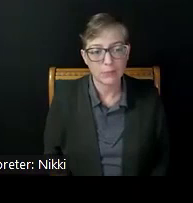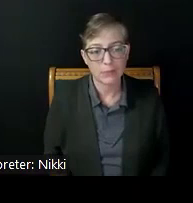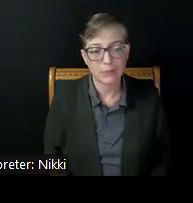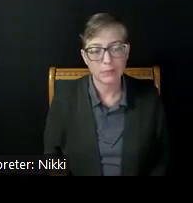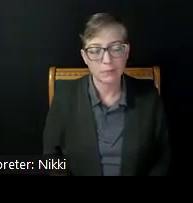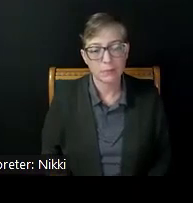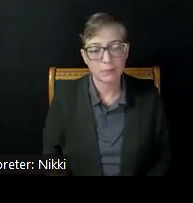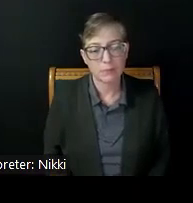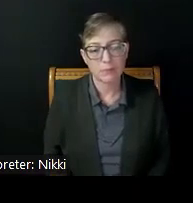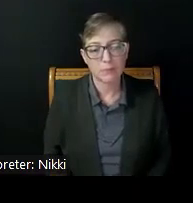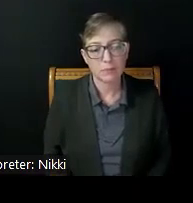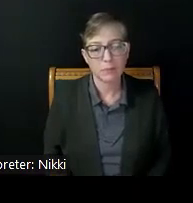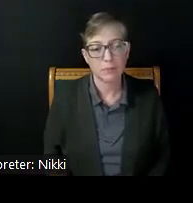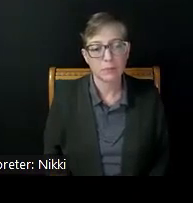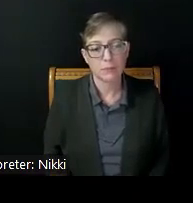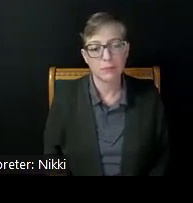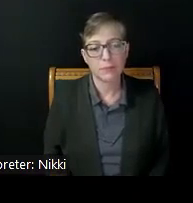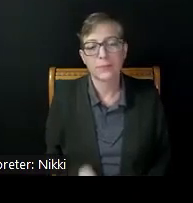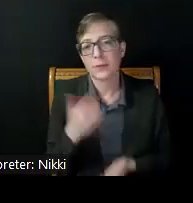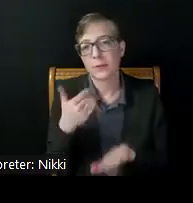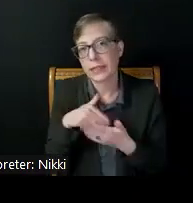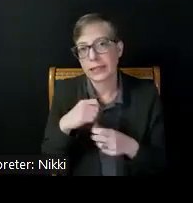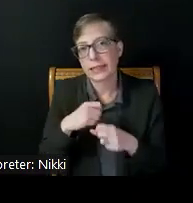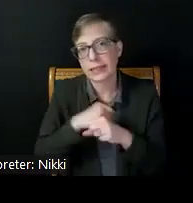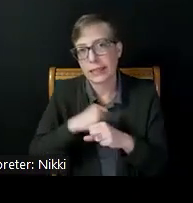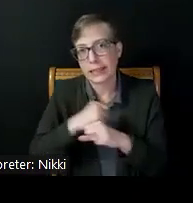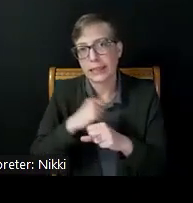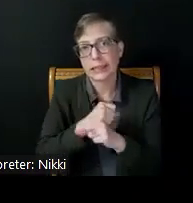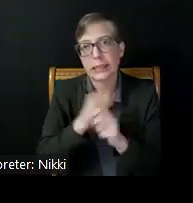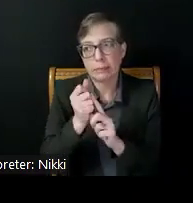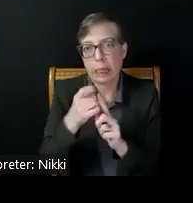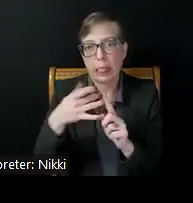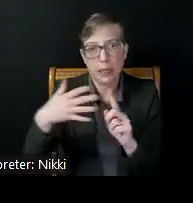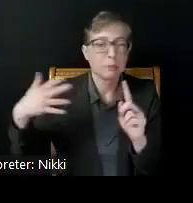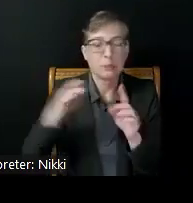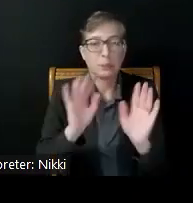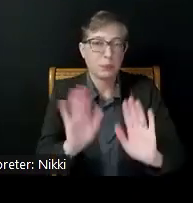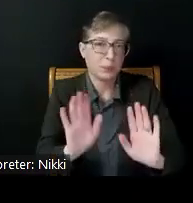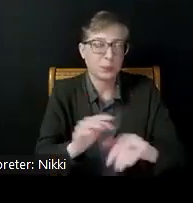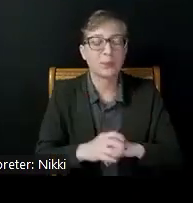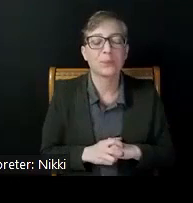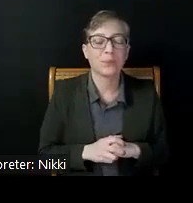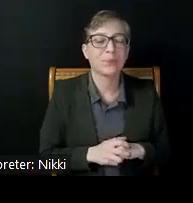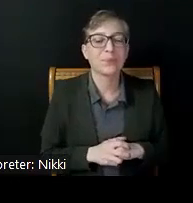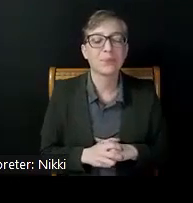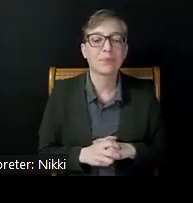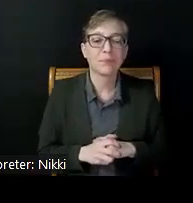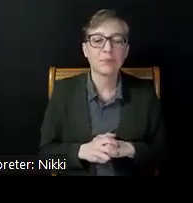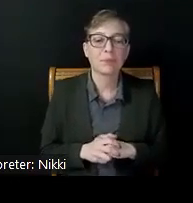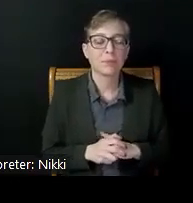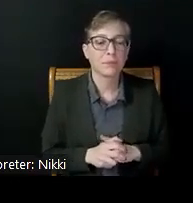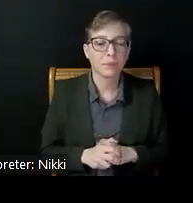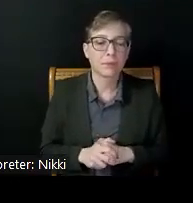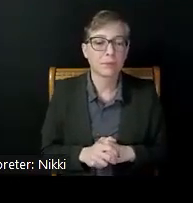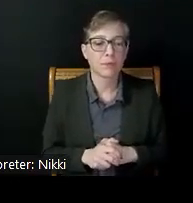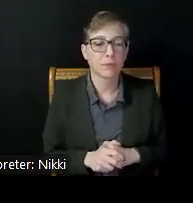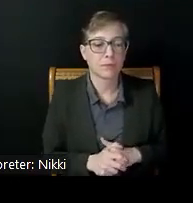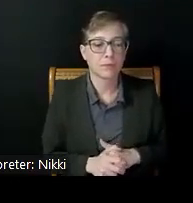of the statistics here when it comes to sensitivity and specificity, but I do hope you can appreciate that